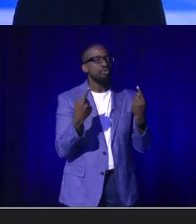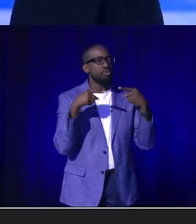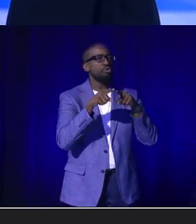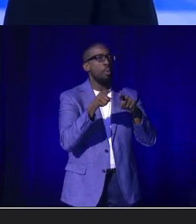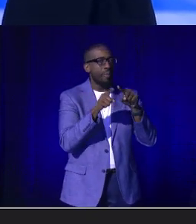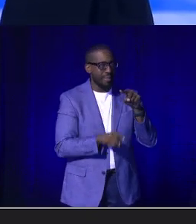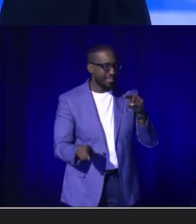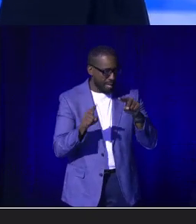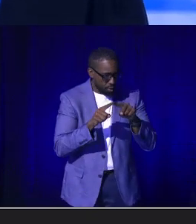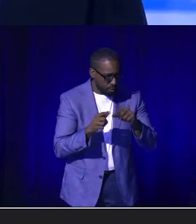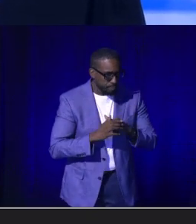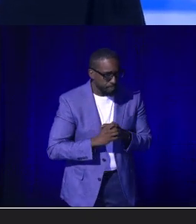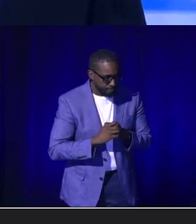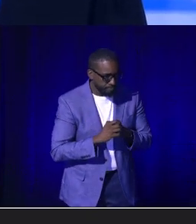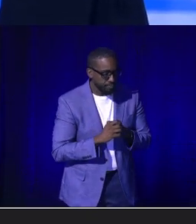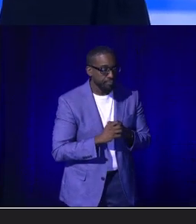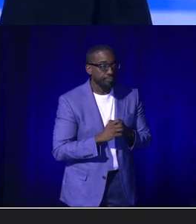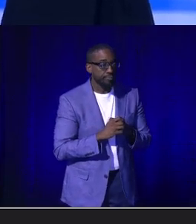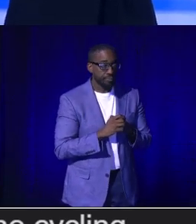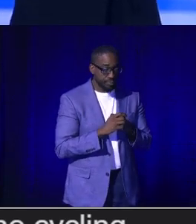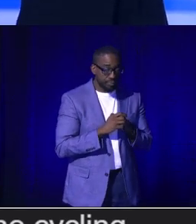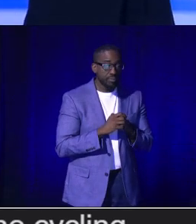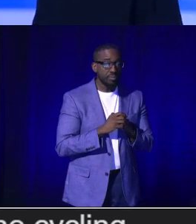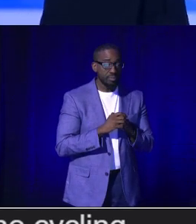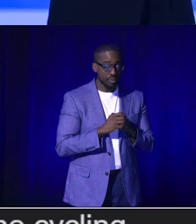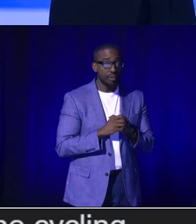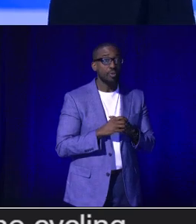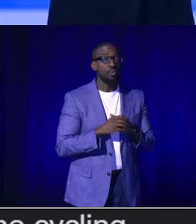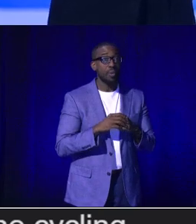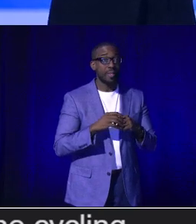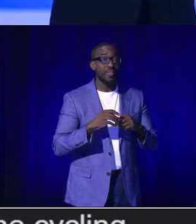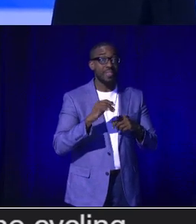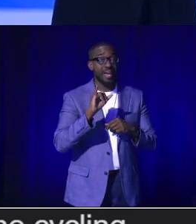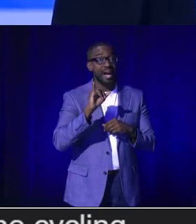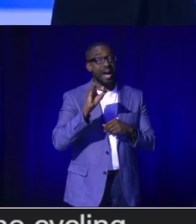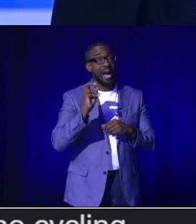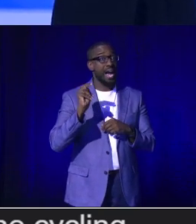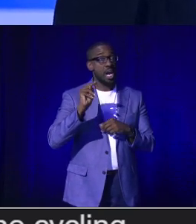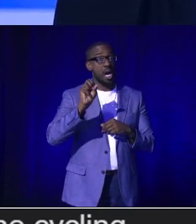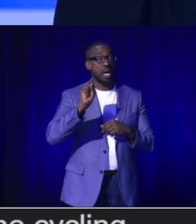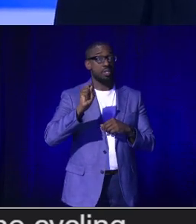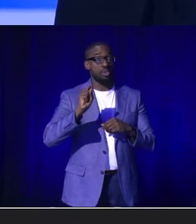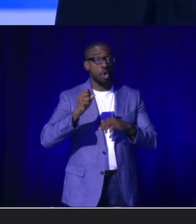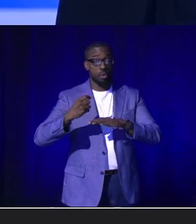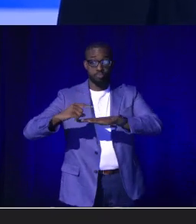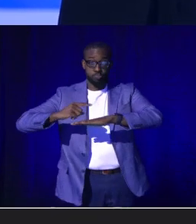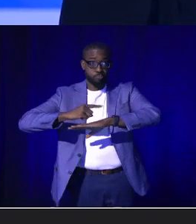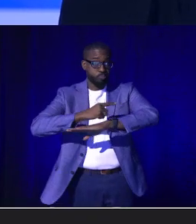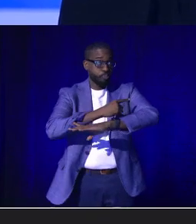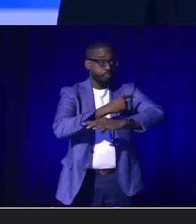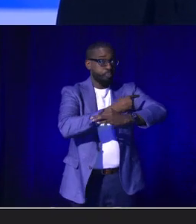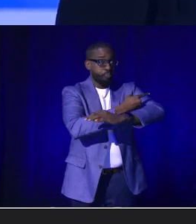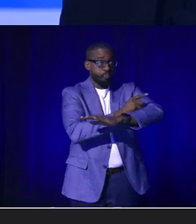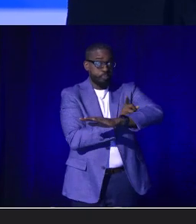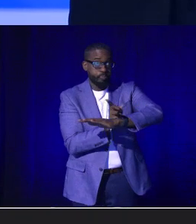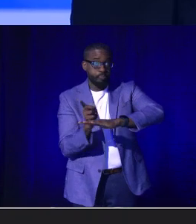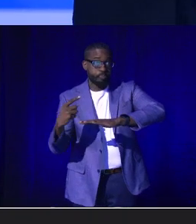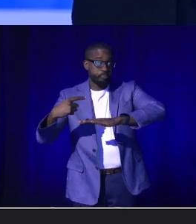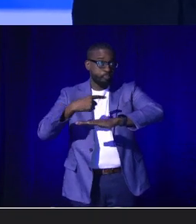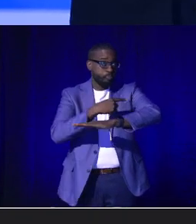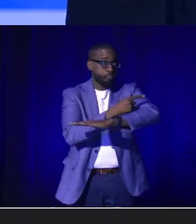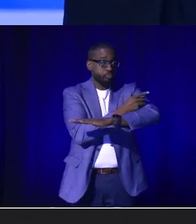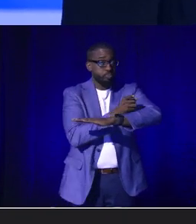in the battery when we have the ions moving from one side to the other. And why this was really valuable to us is, and he has